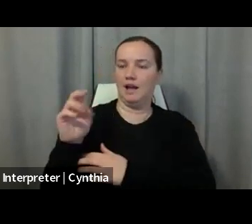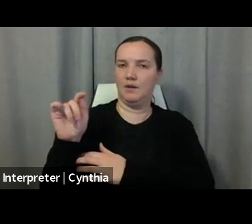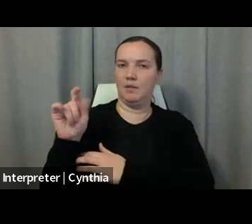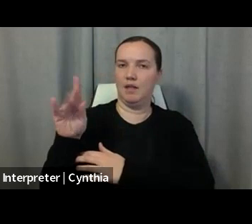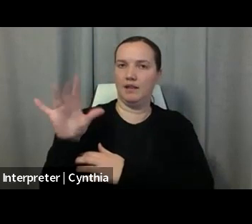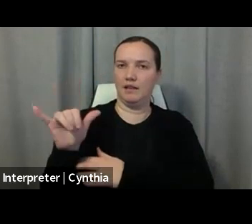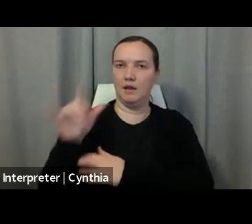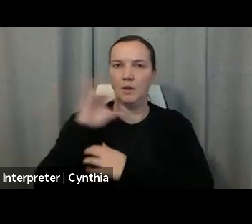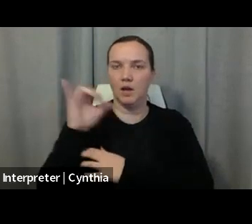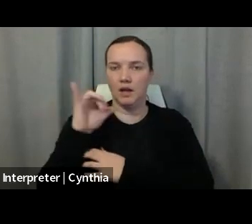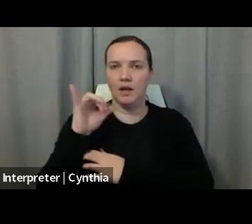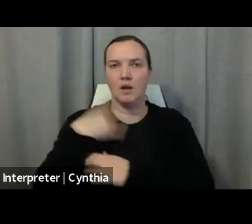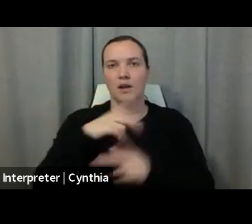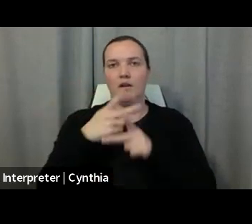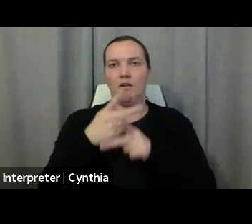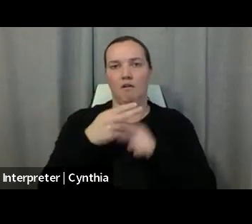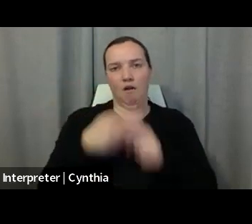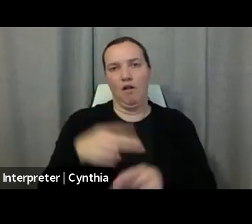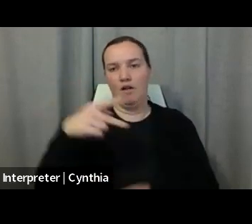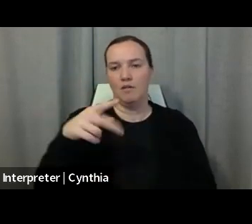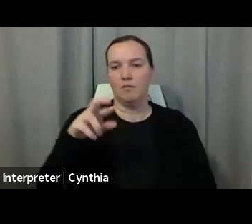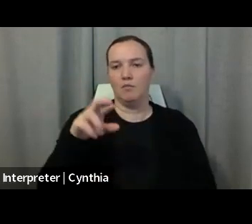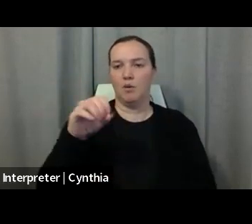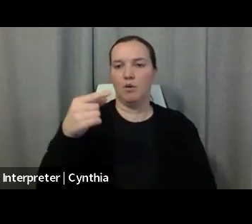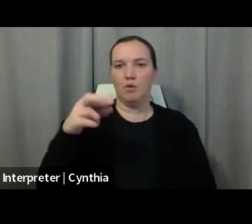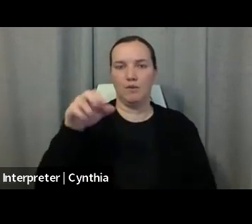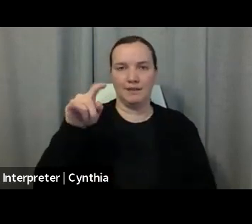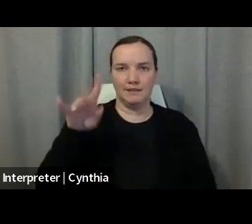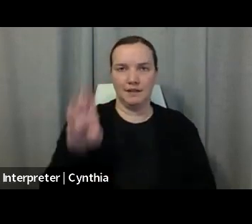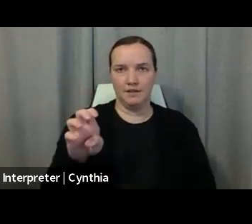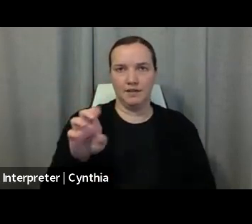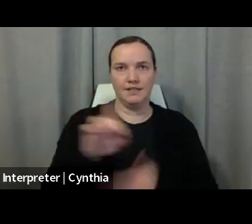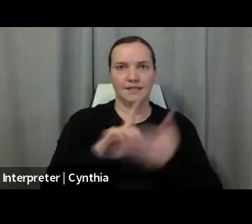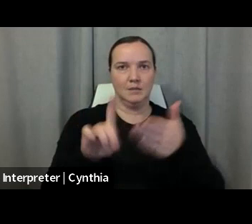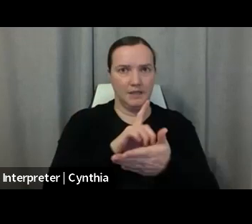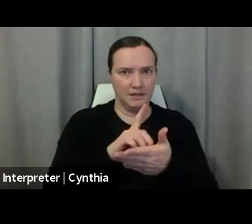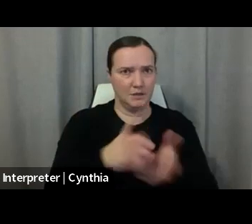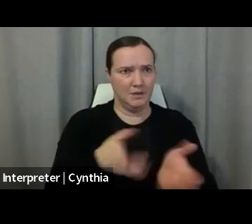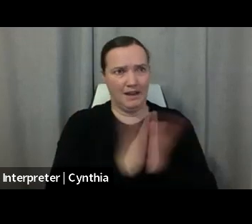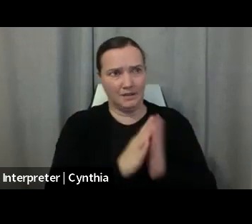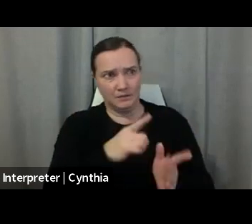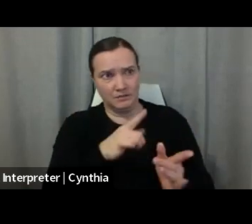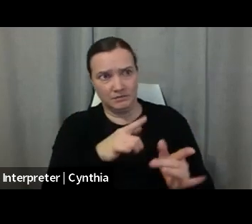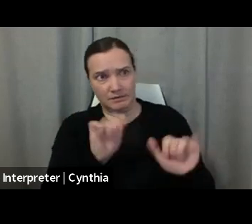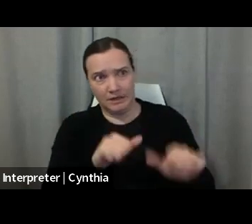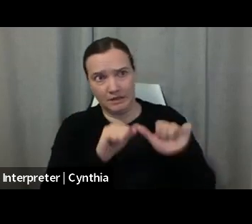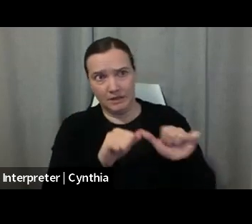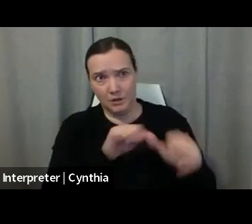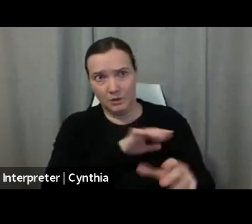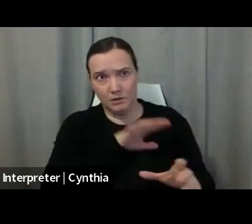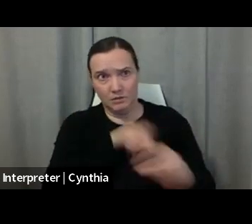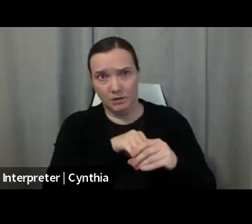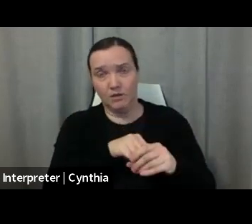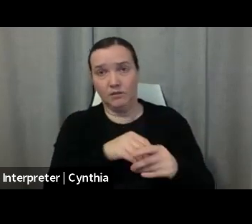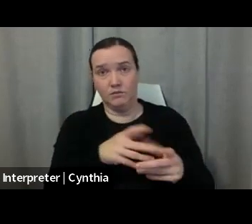call progressive discipline, so a progressive kind of process to eventually say, are you able to continue to cooperate with the kind of community we're trying to create? And